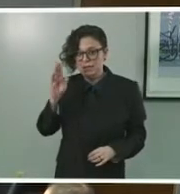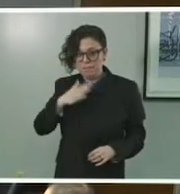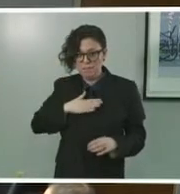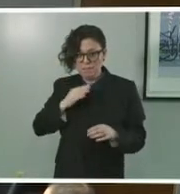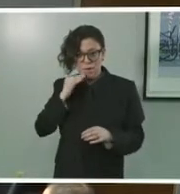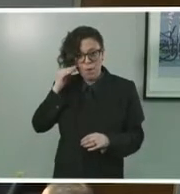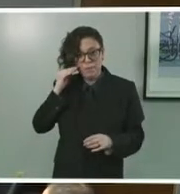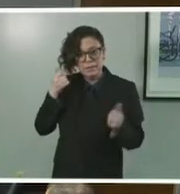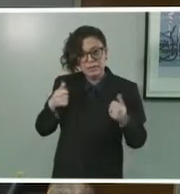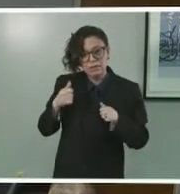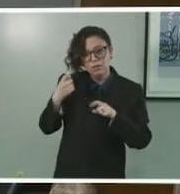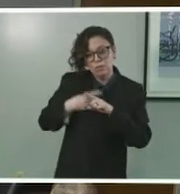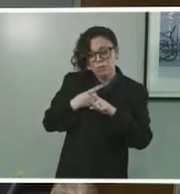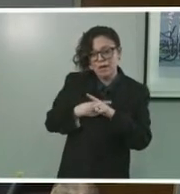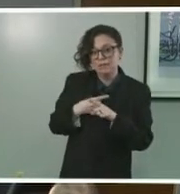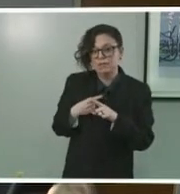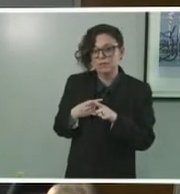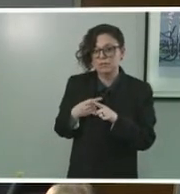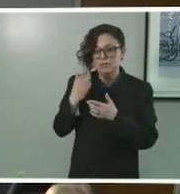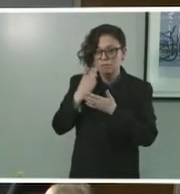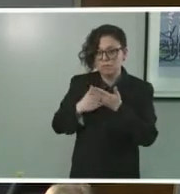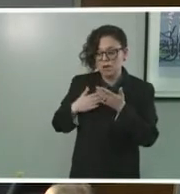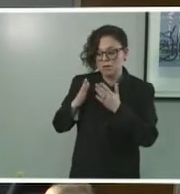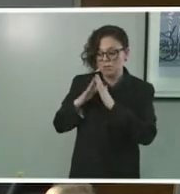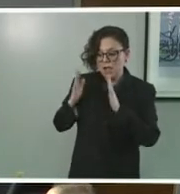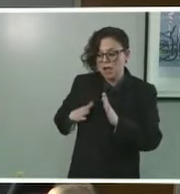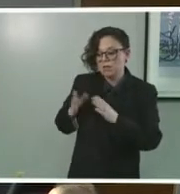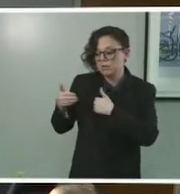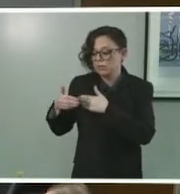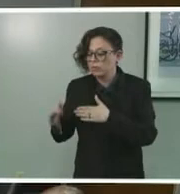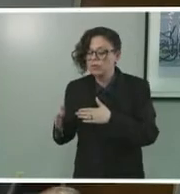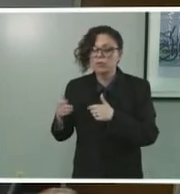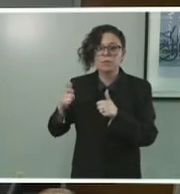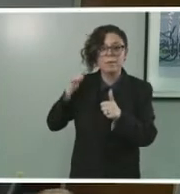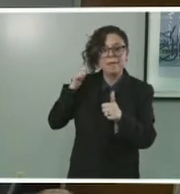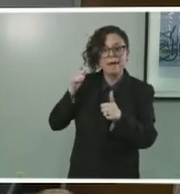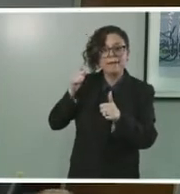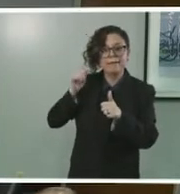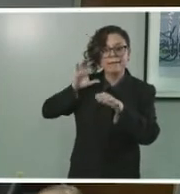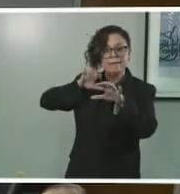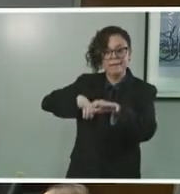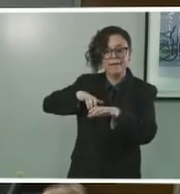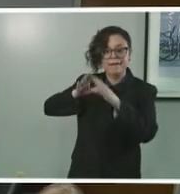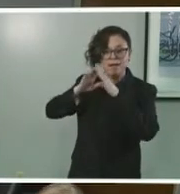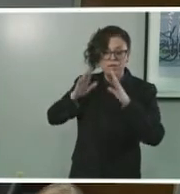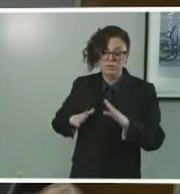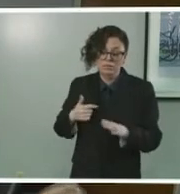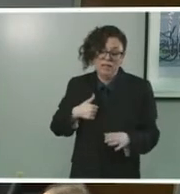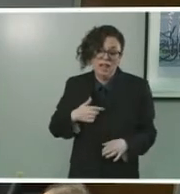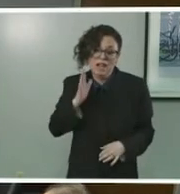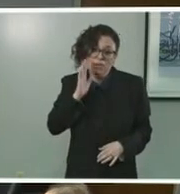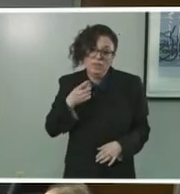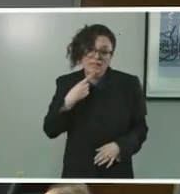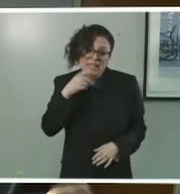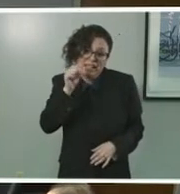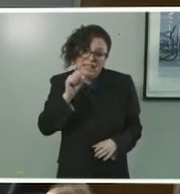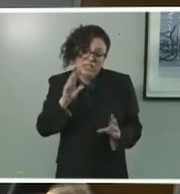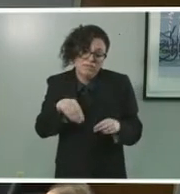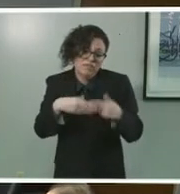back house or a room? Well, I mean, I would say yes. I mean, I would say that you're providing a